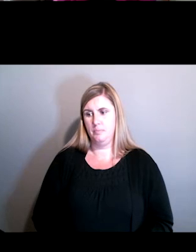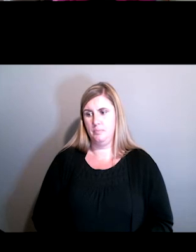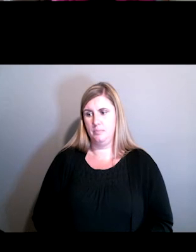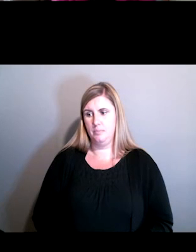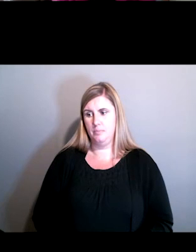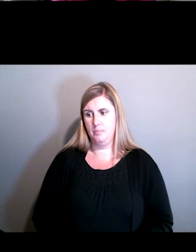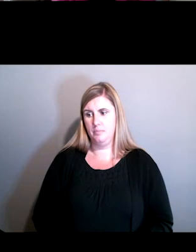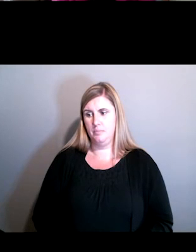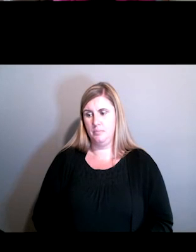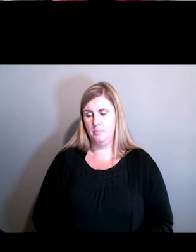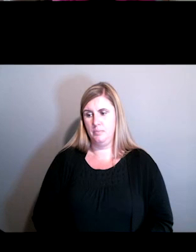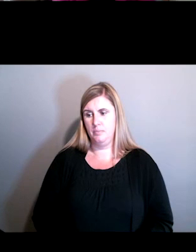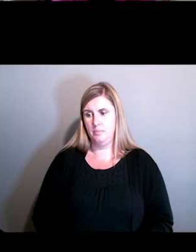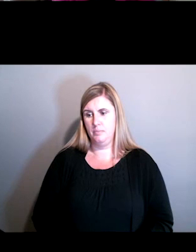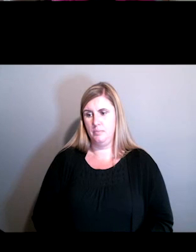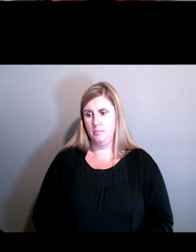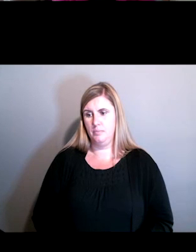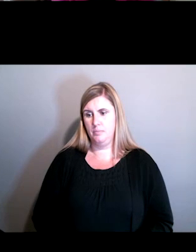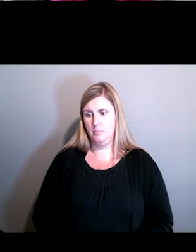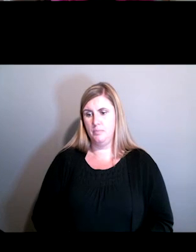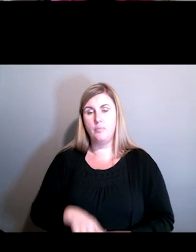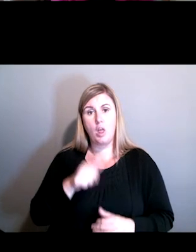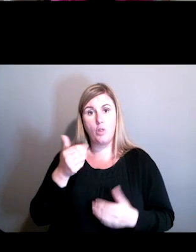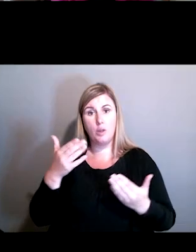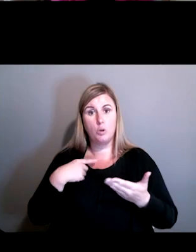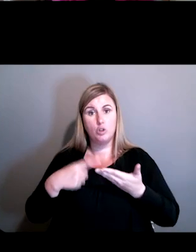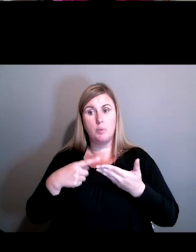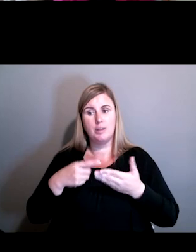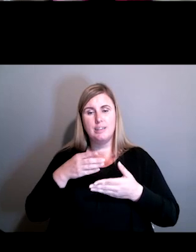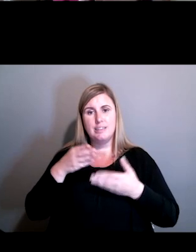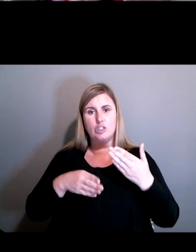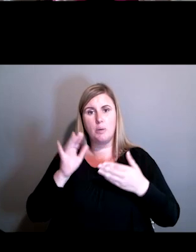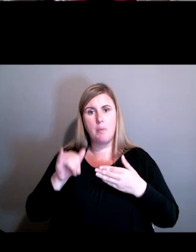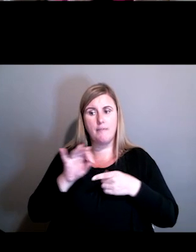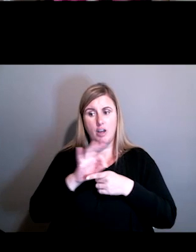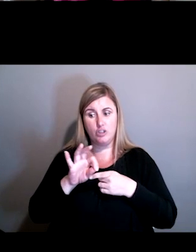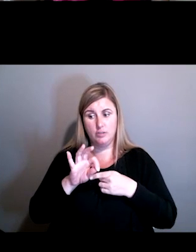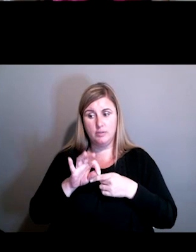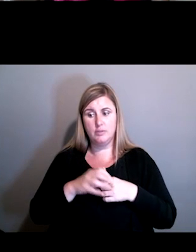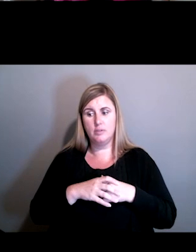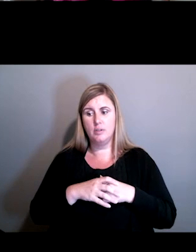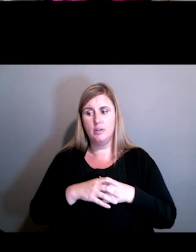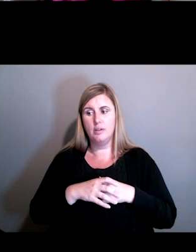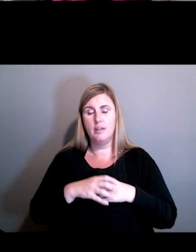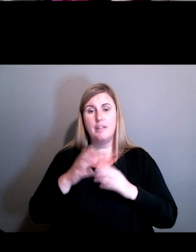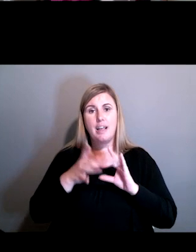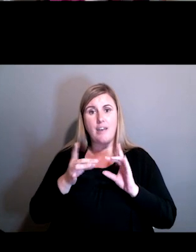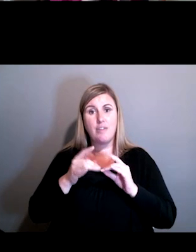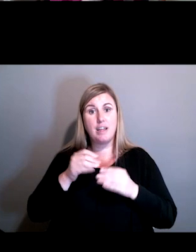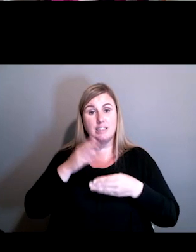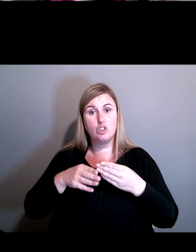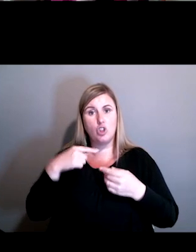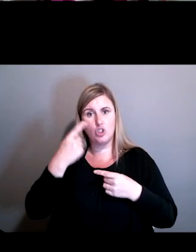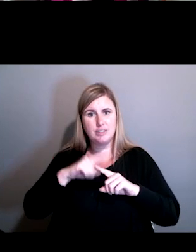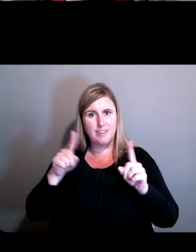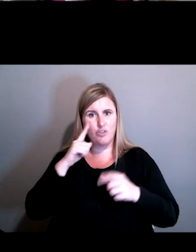So the other thing we're going to talk about is extinction by functions, and just the caveat that extinction looks different for every function of behavior.